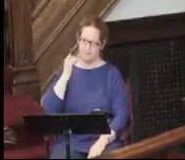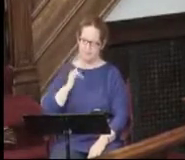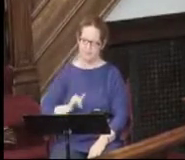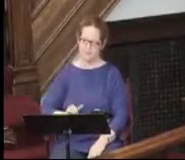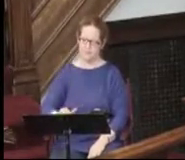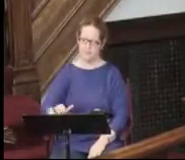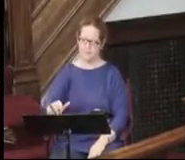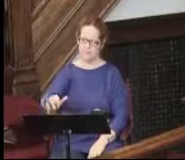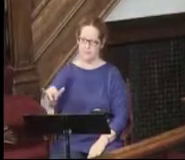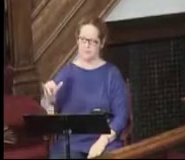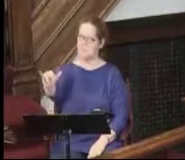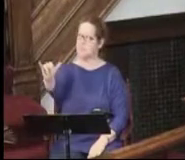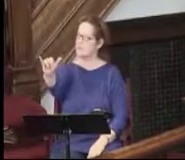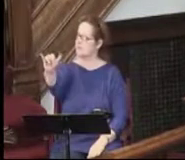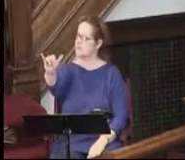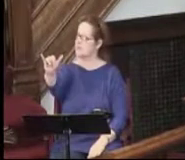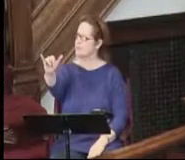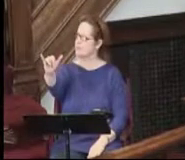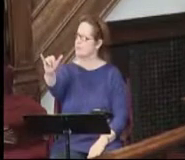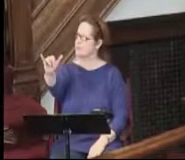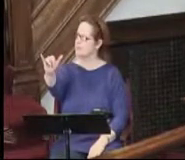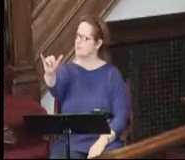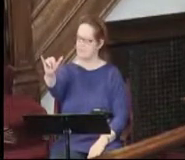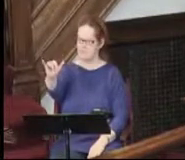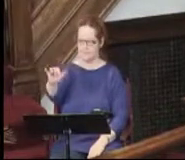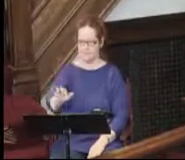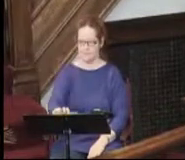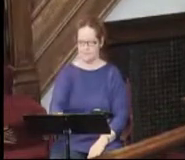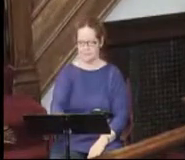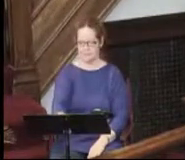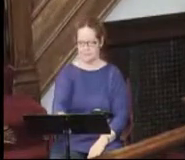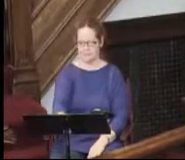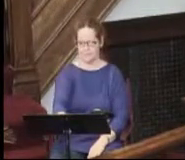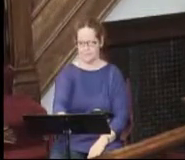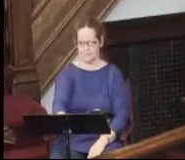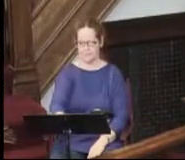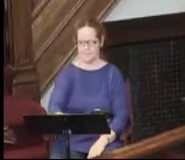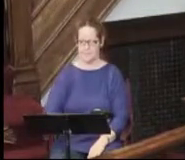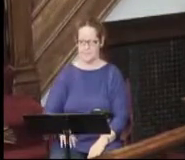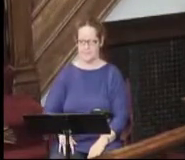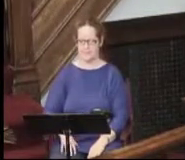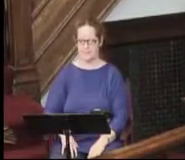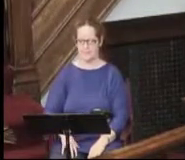Jerusalem that would not